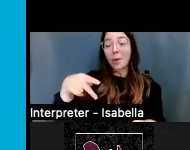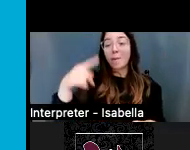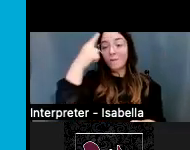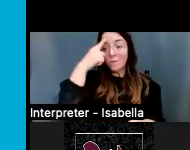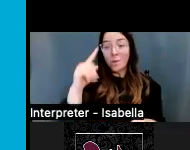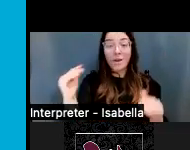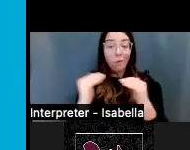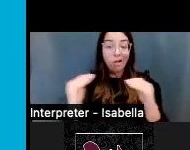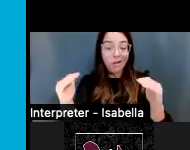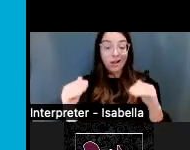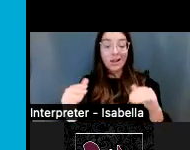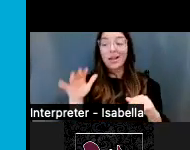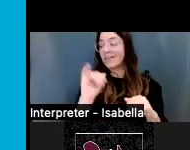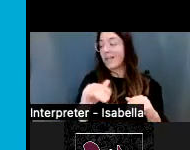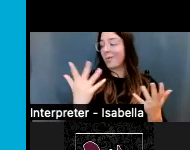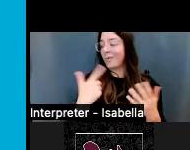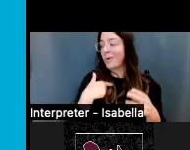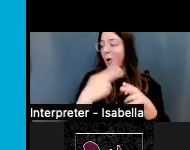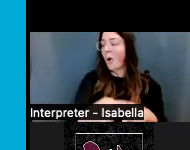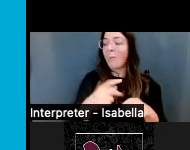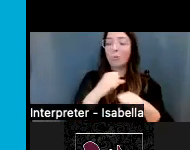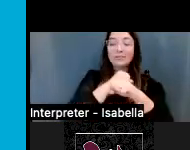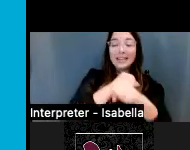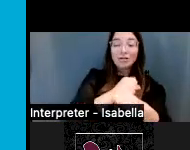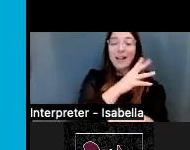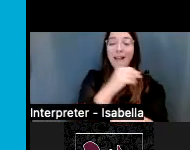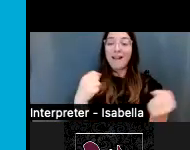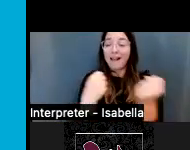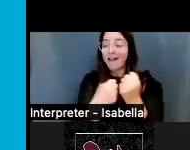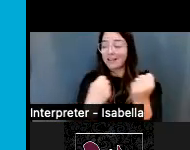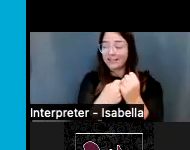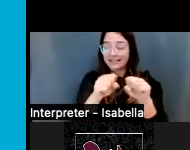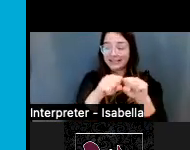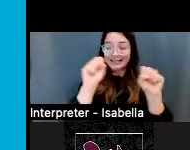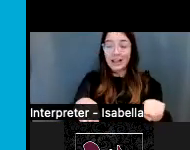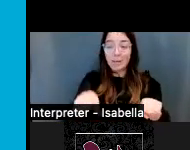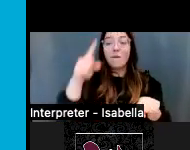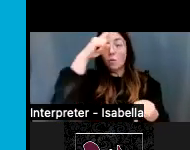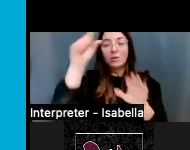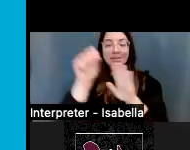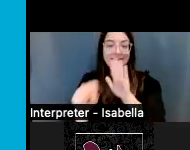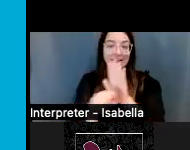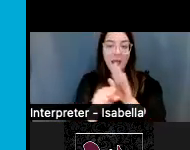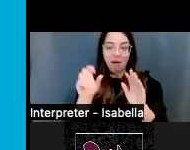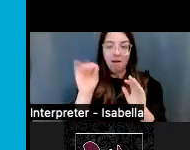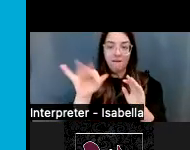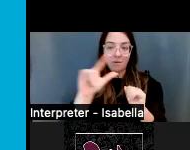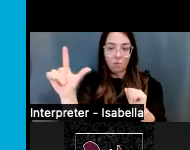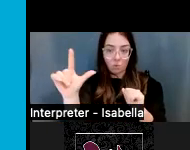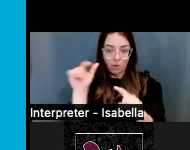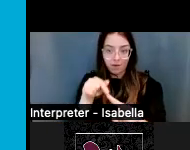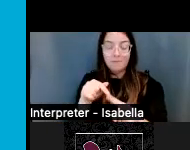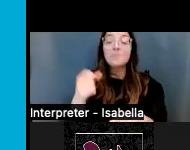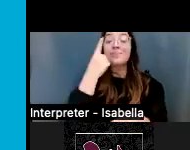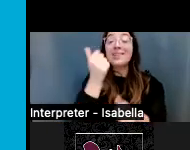System, or the P&A organization for the state of Illinois. And every state and US territory has